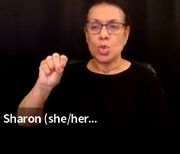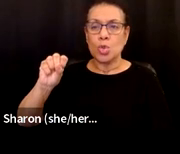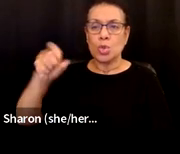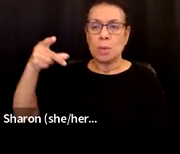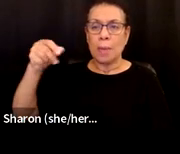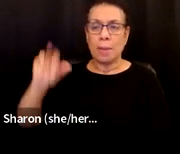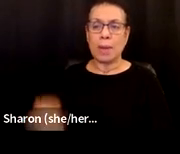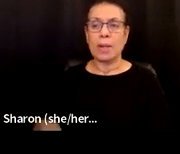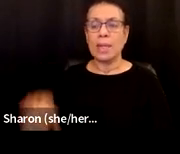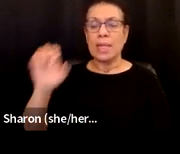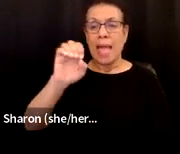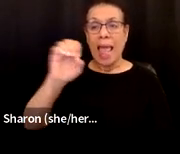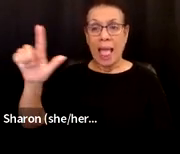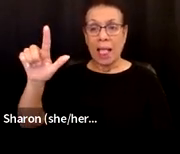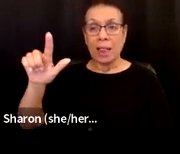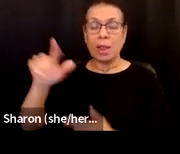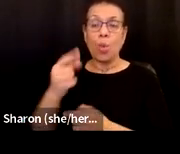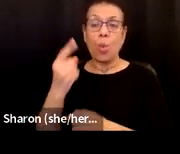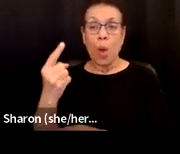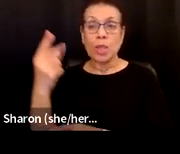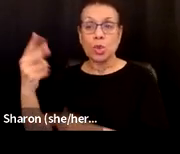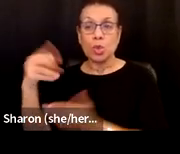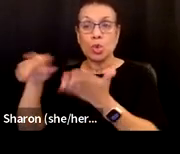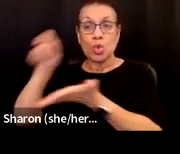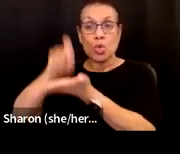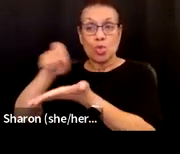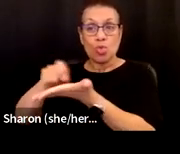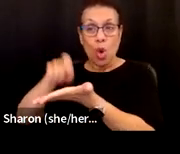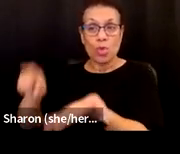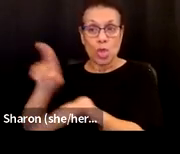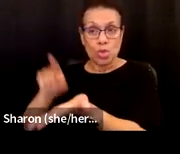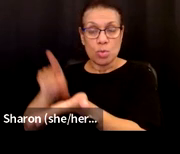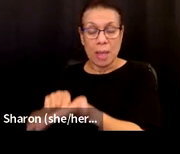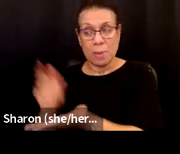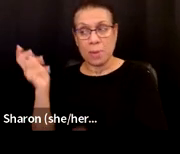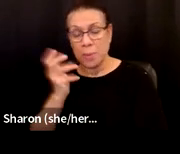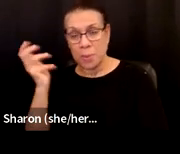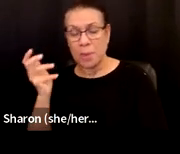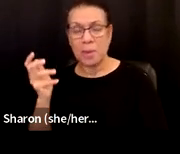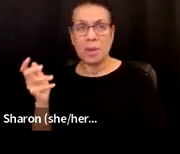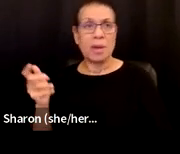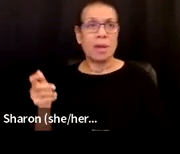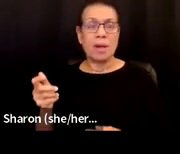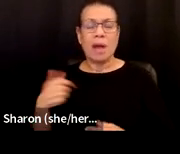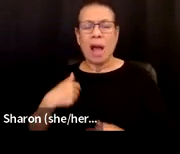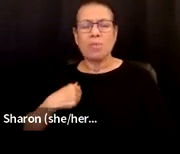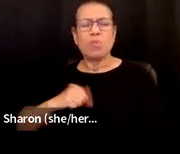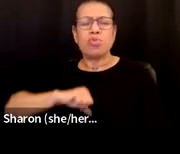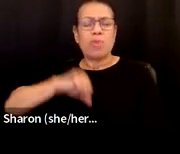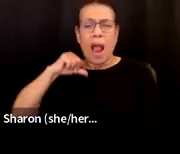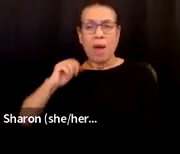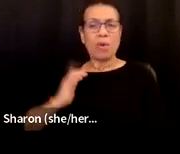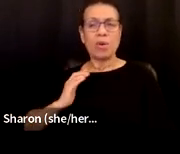eld els one and twos and so just so proud of our